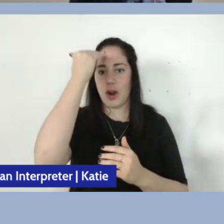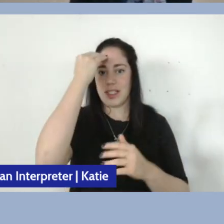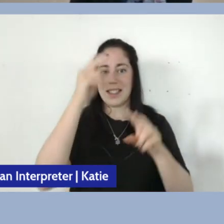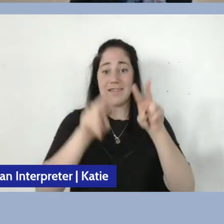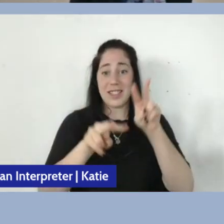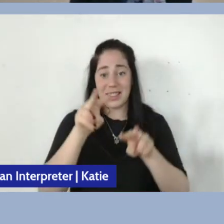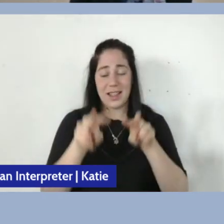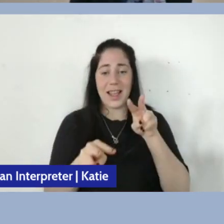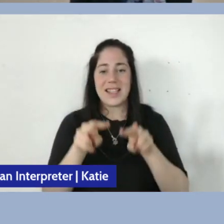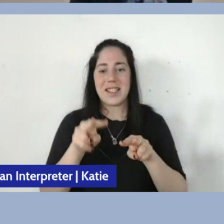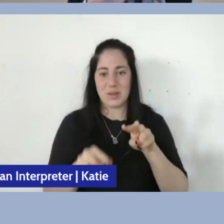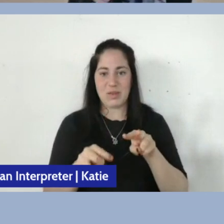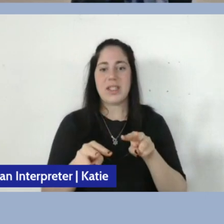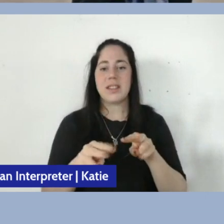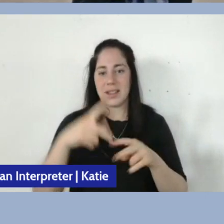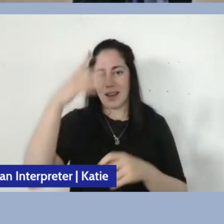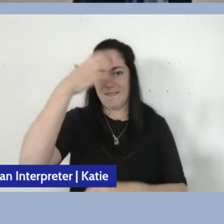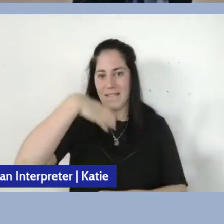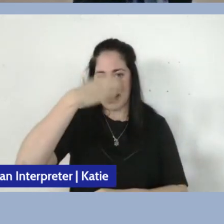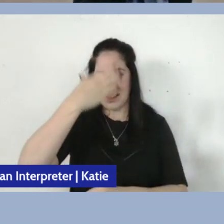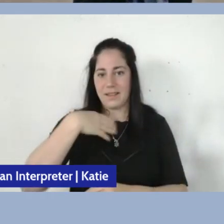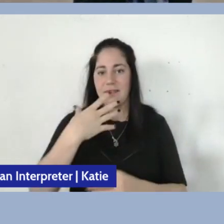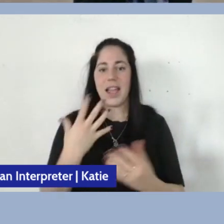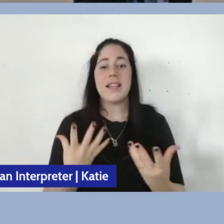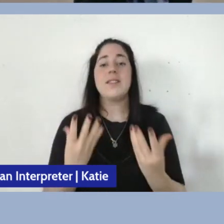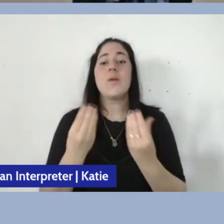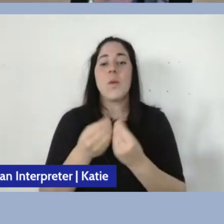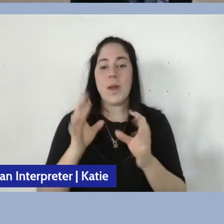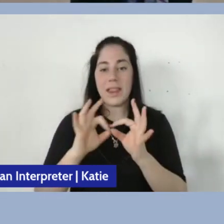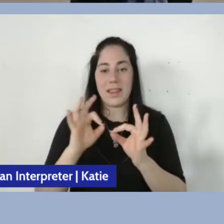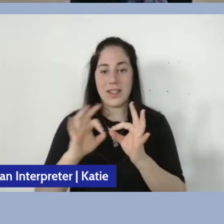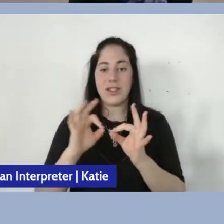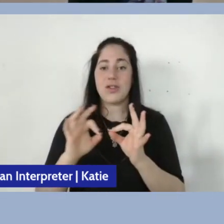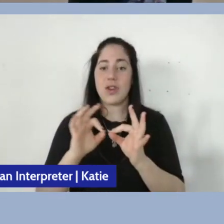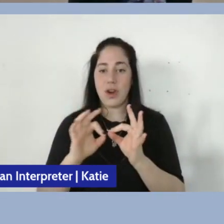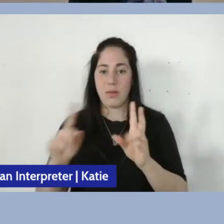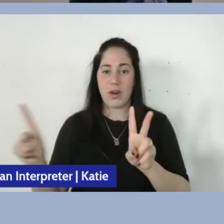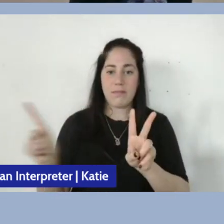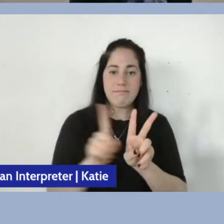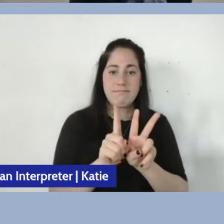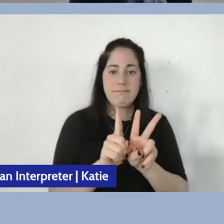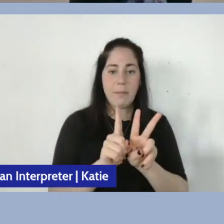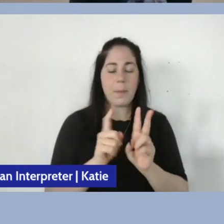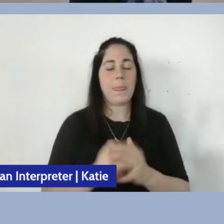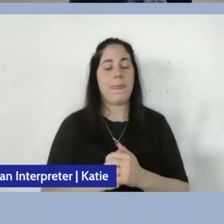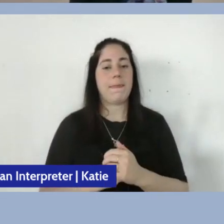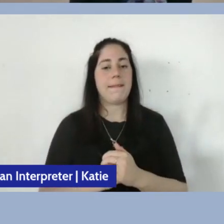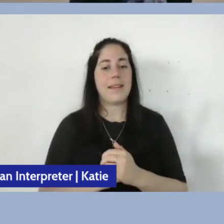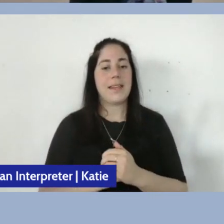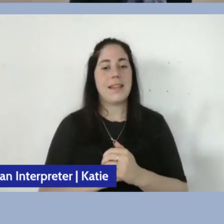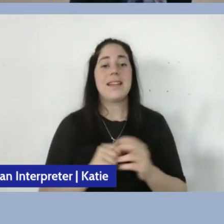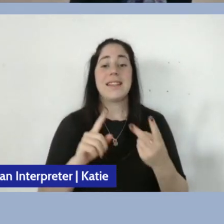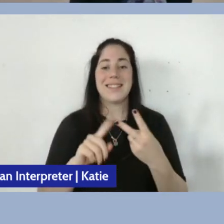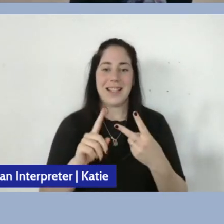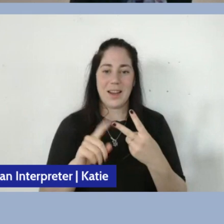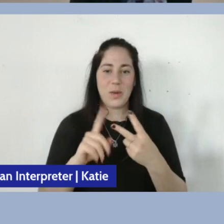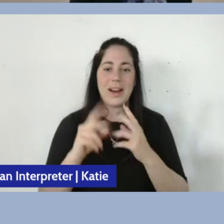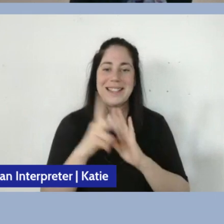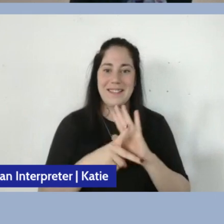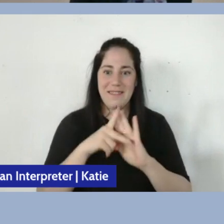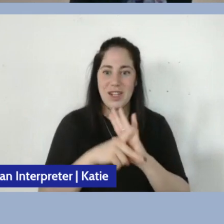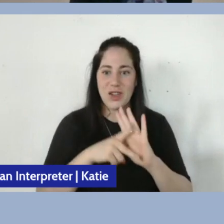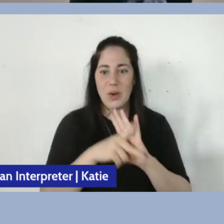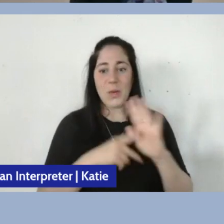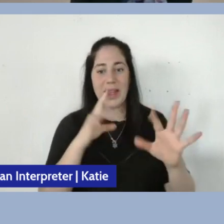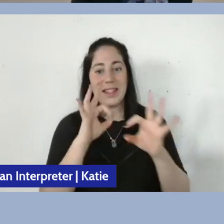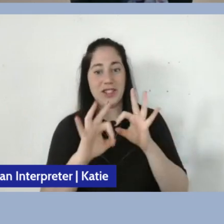optimally done on site with the interpreter present. The second best thing is video, where at least the interpreter